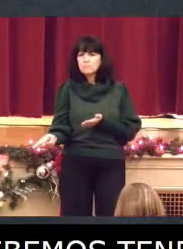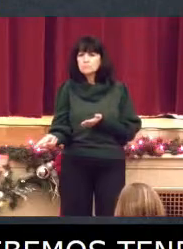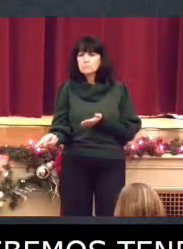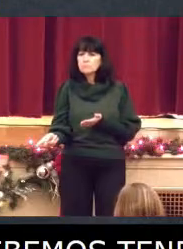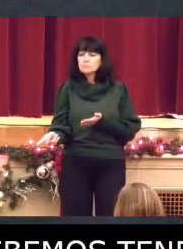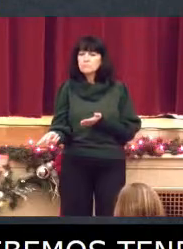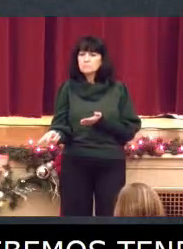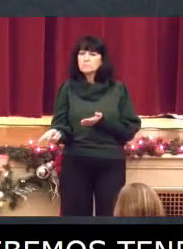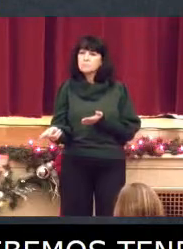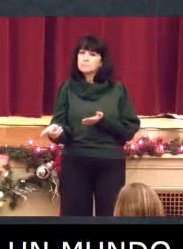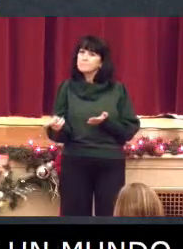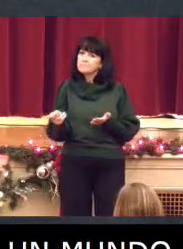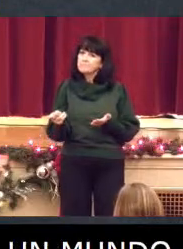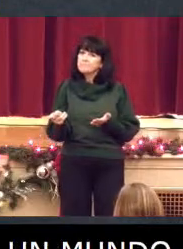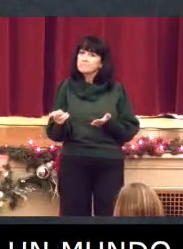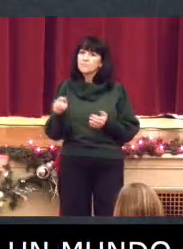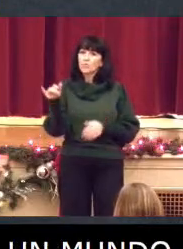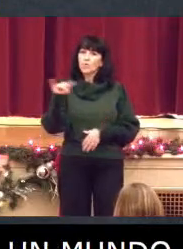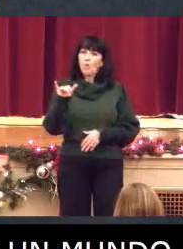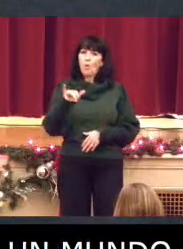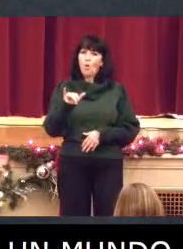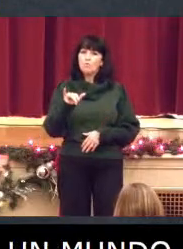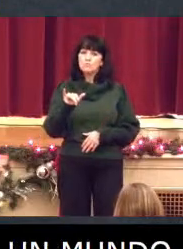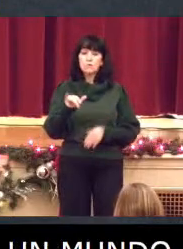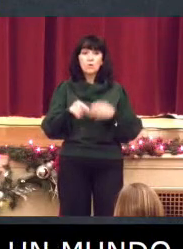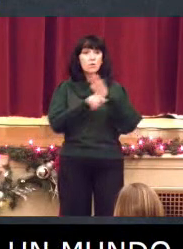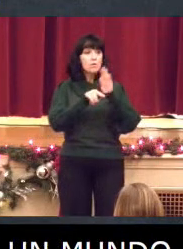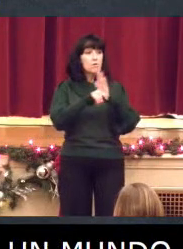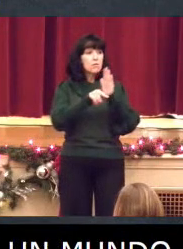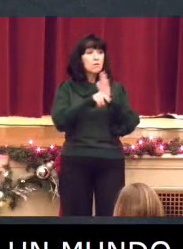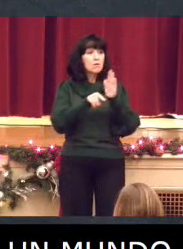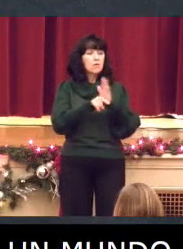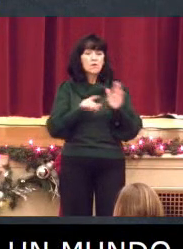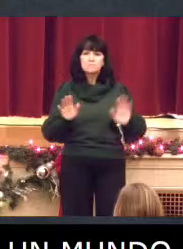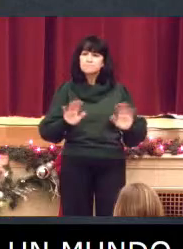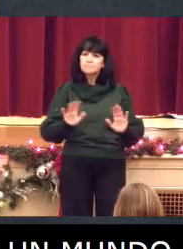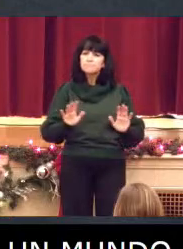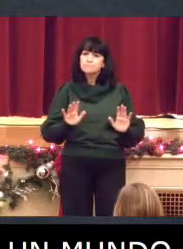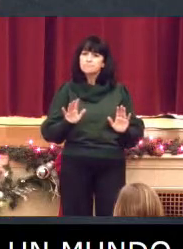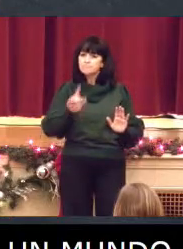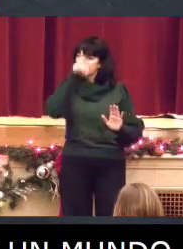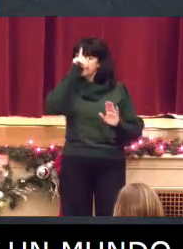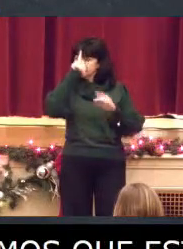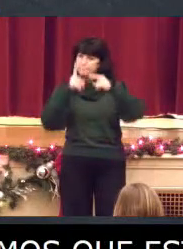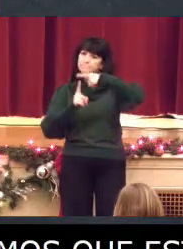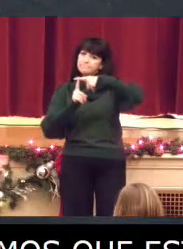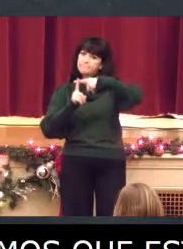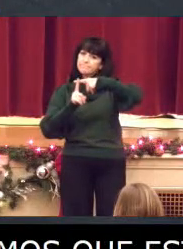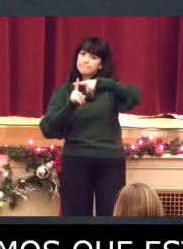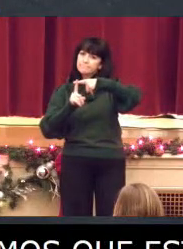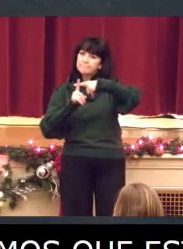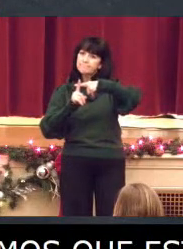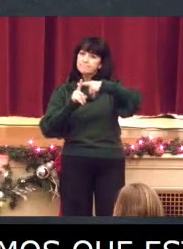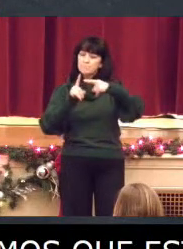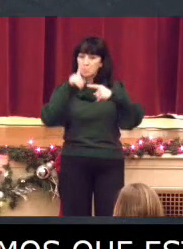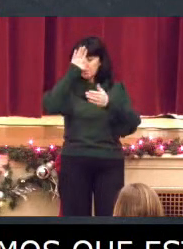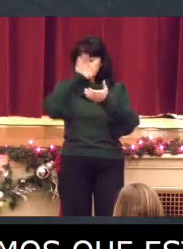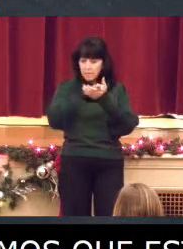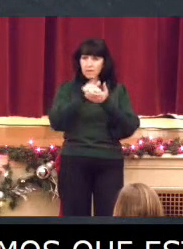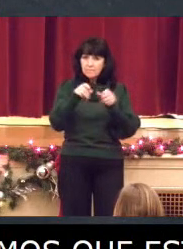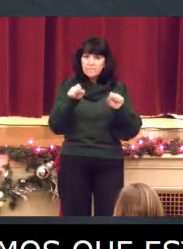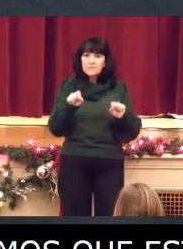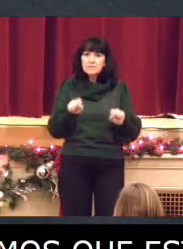And I think we have to believe in ourselves that this is something that we can do. Okay, my next question is, I did a little